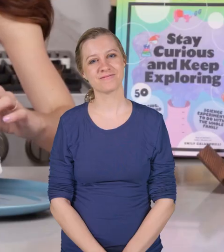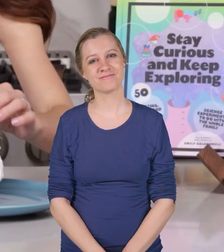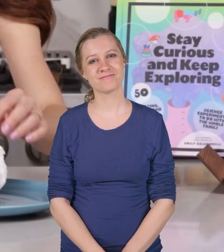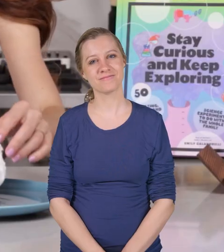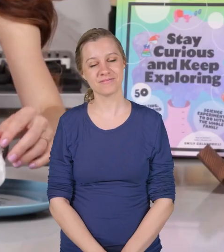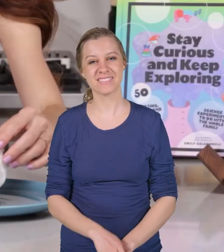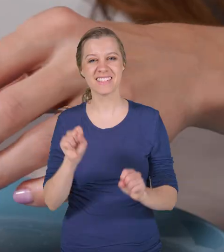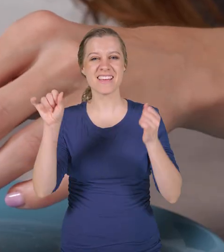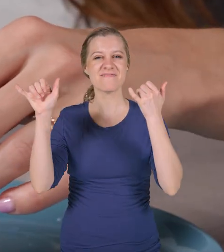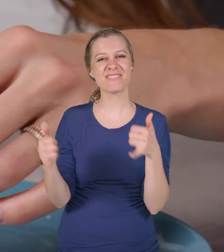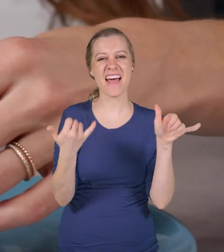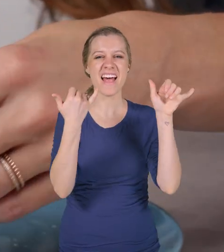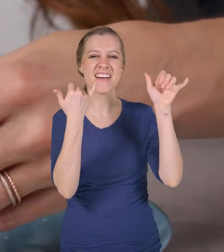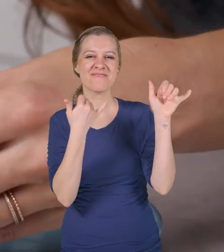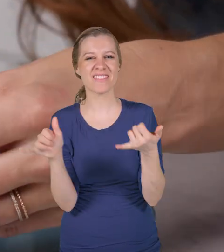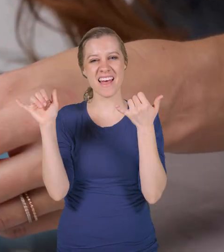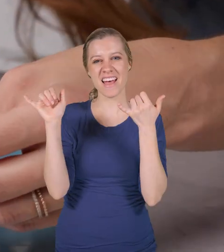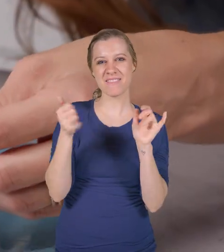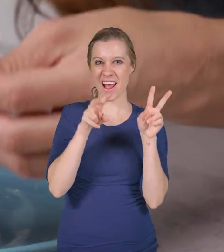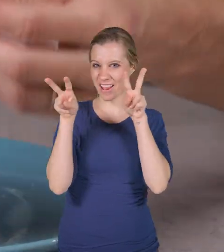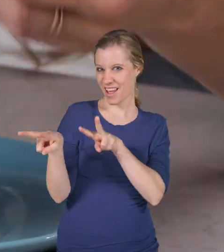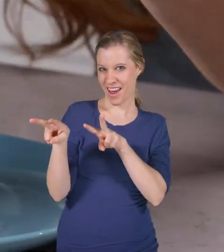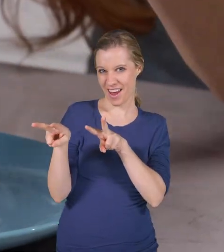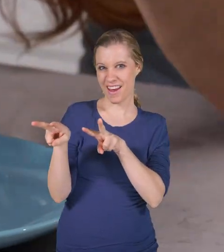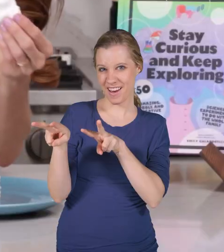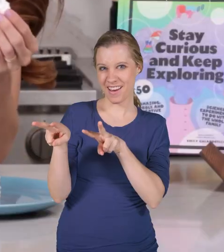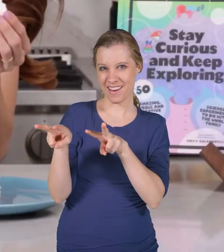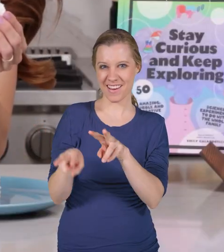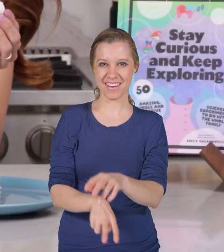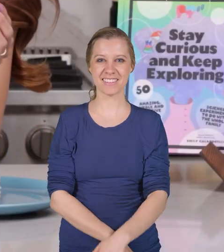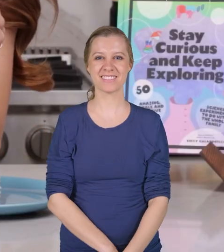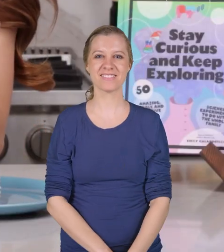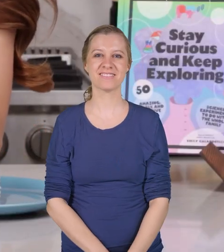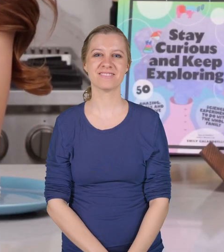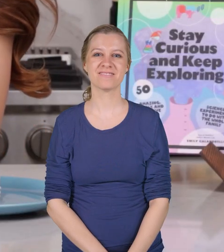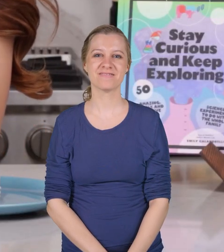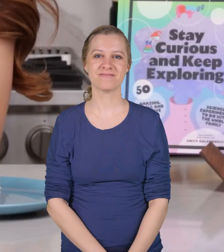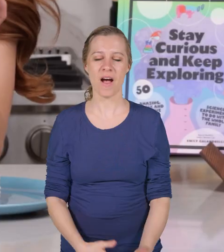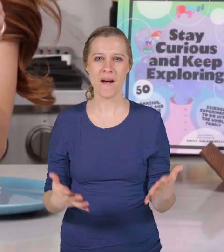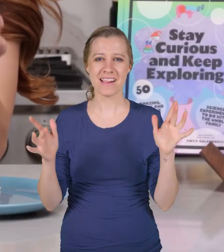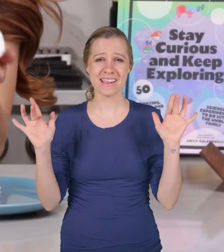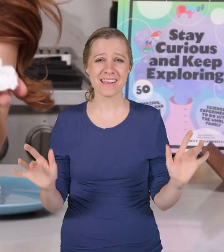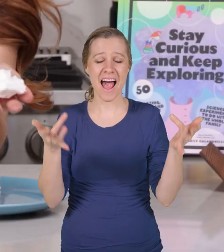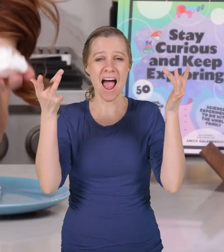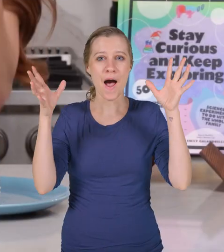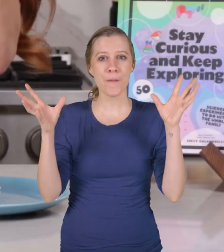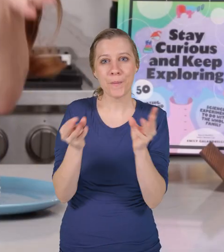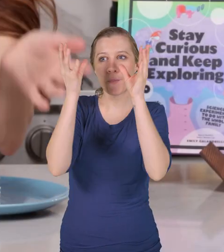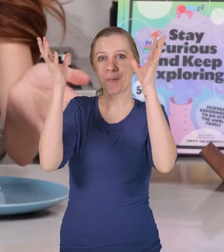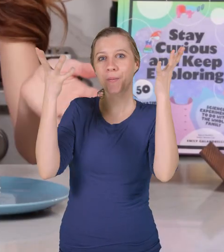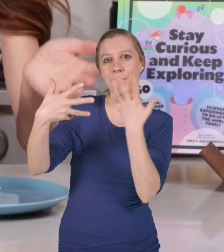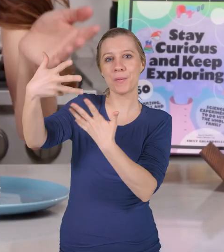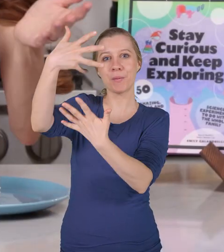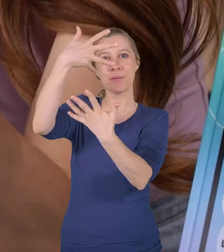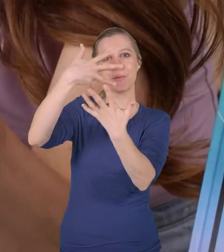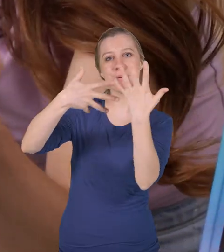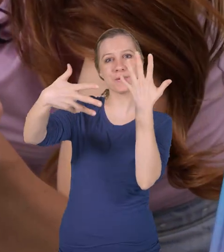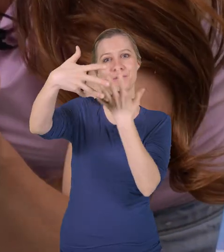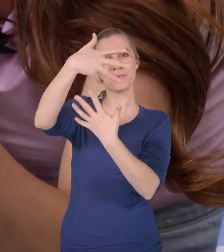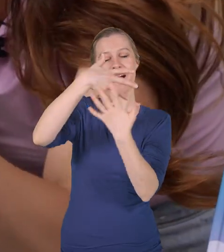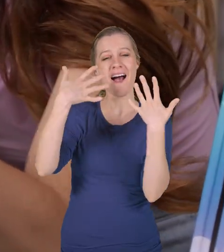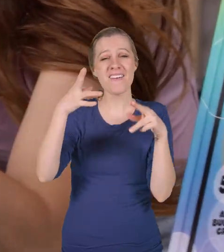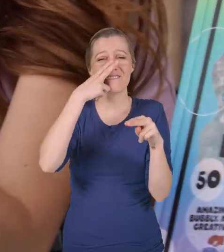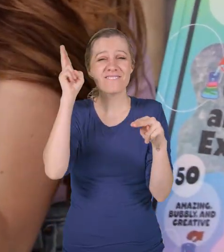and touch it. You can go ahead and play with this. Look at that. And it's so light